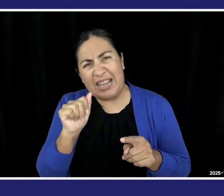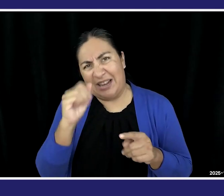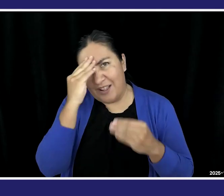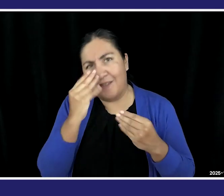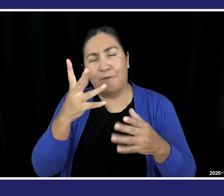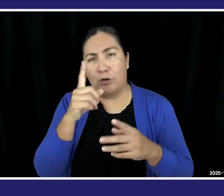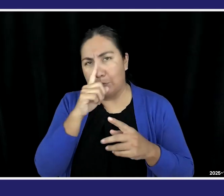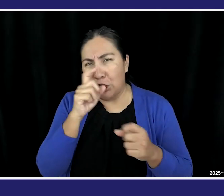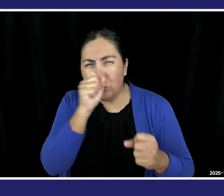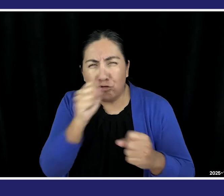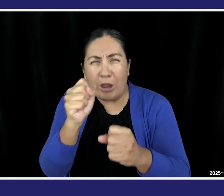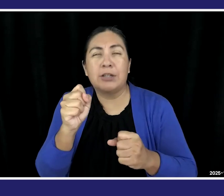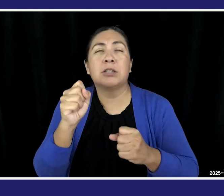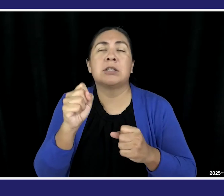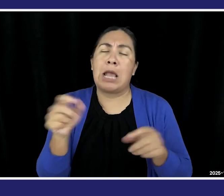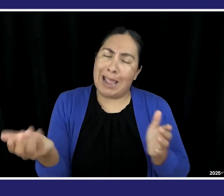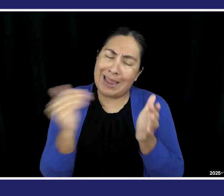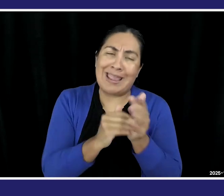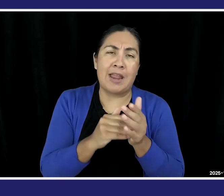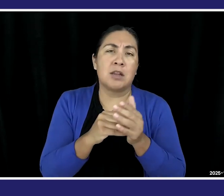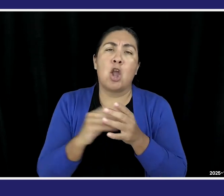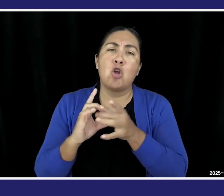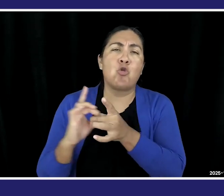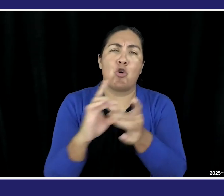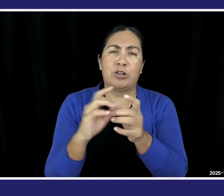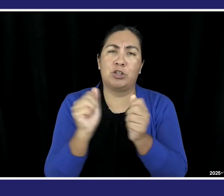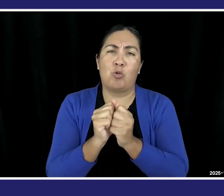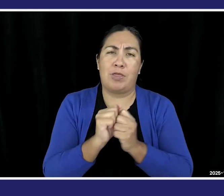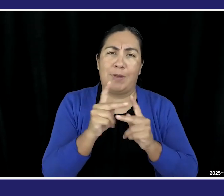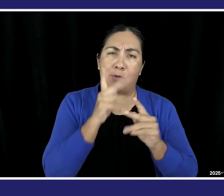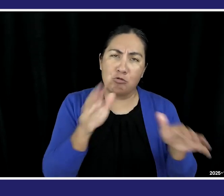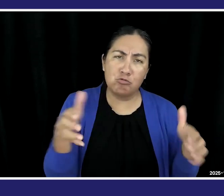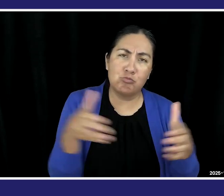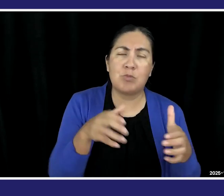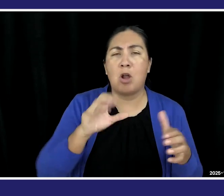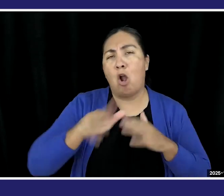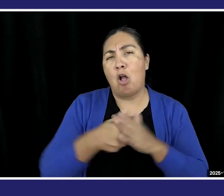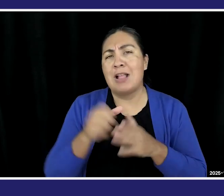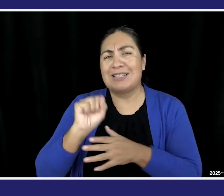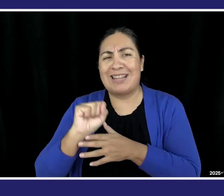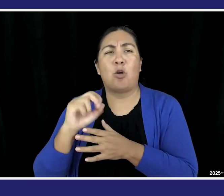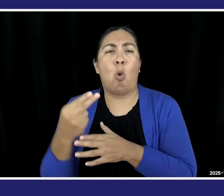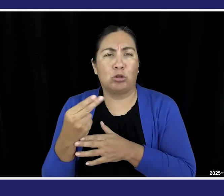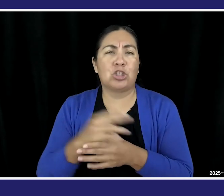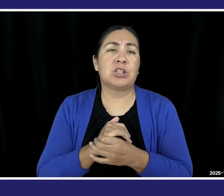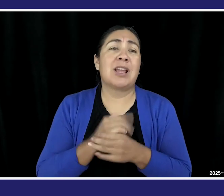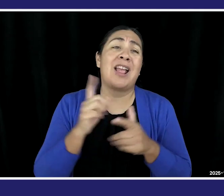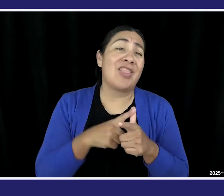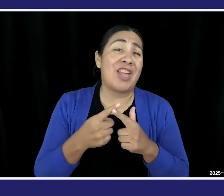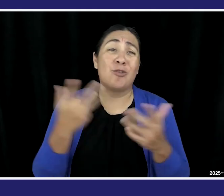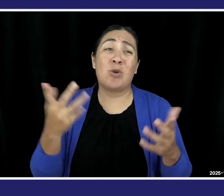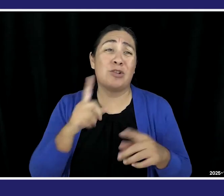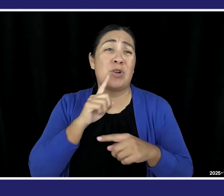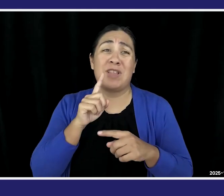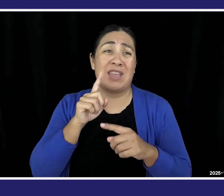in coordination with the stakeholders at the table. And then ultimately, this vision for alignment at the local level, really